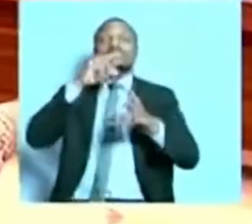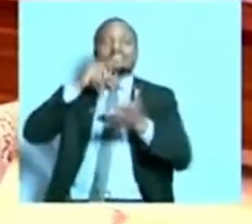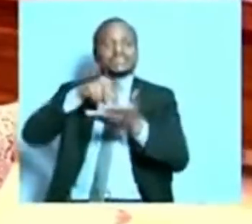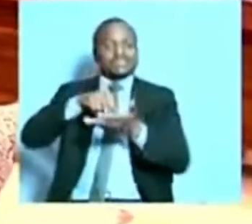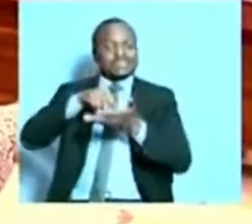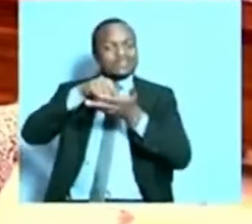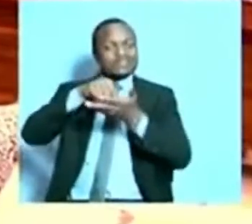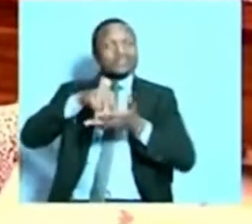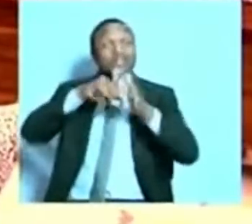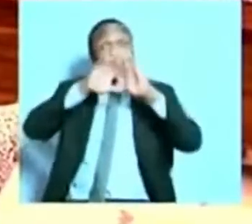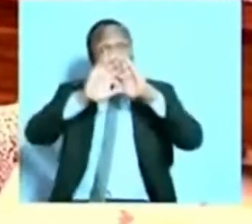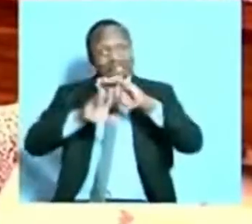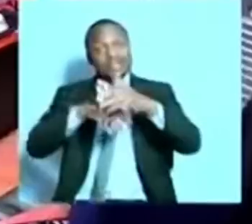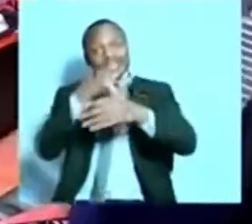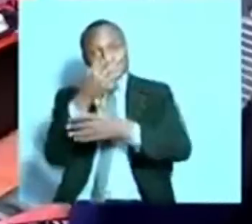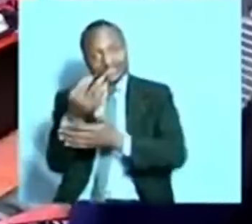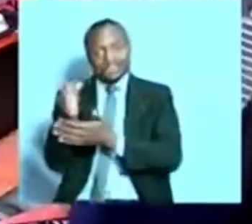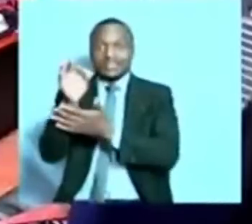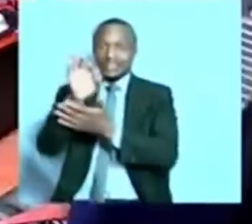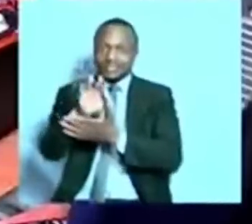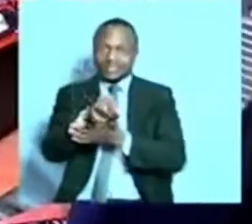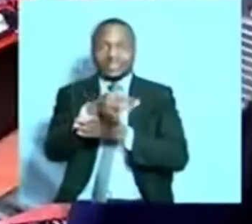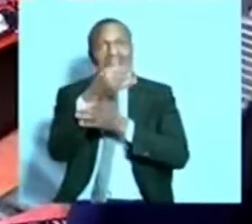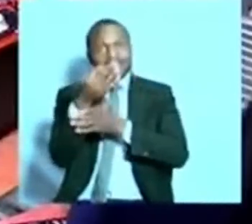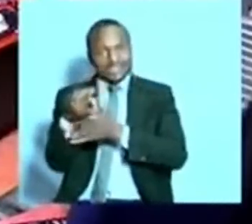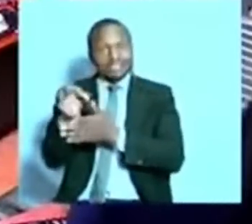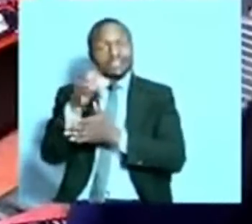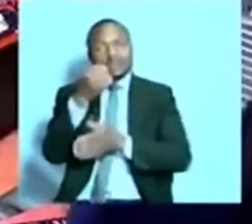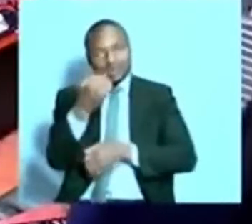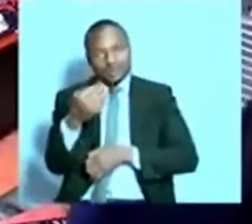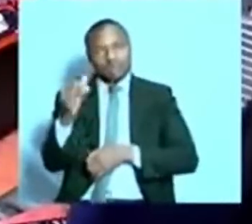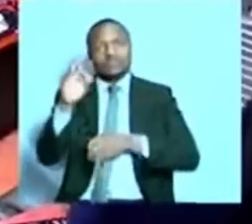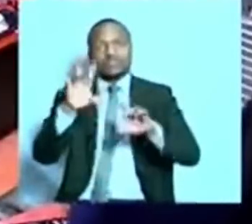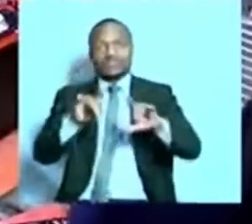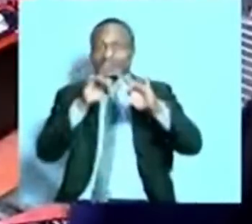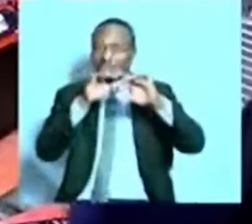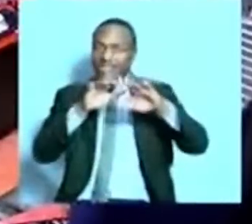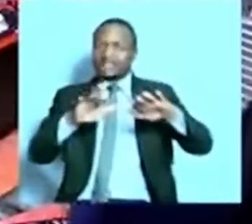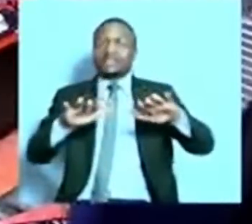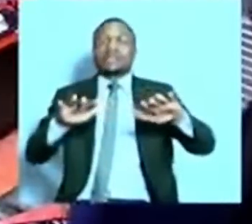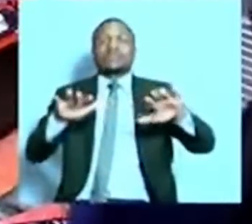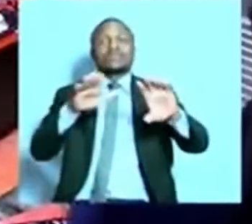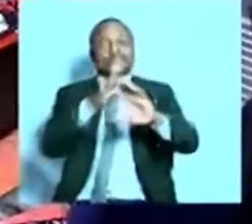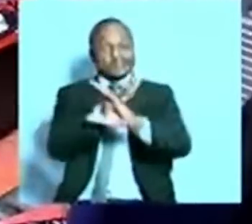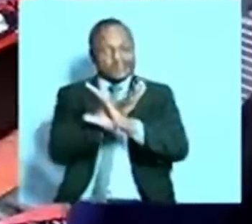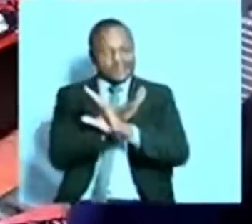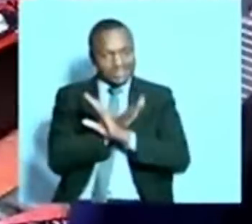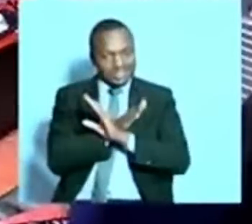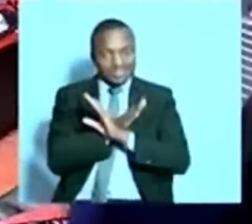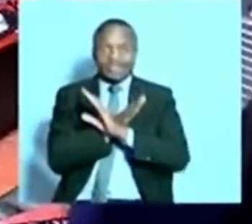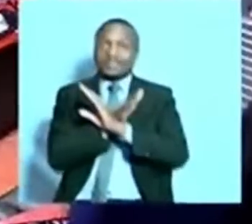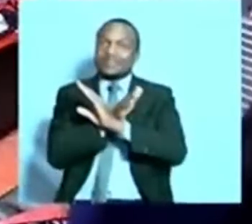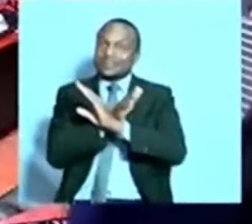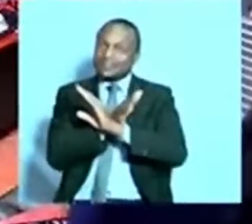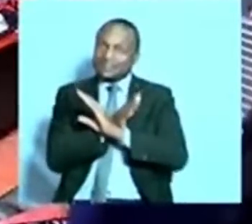remain with them under the flag of our land.